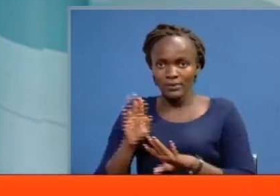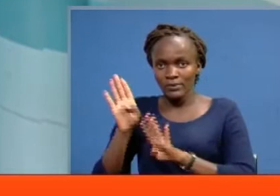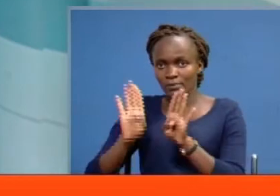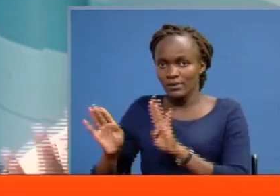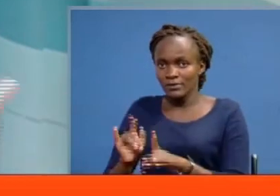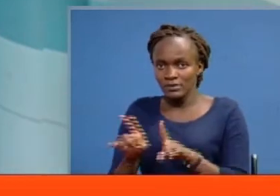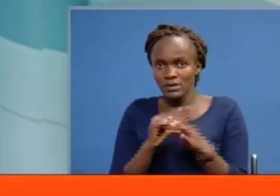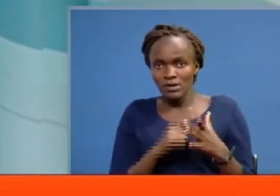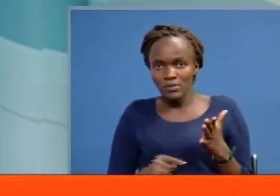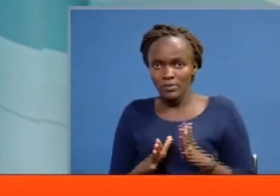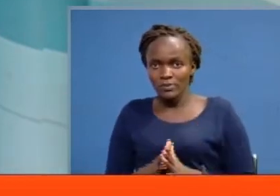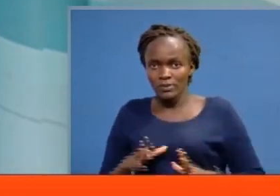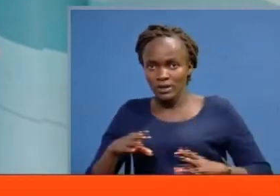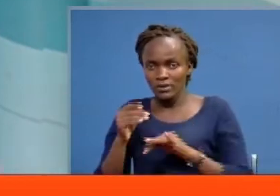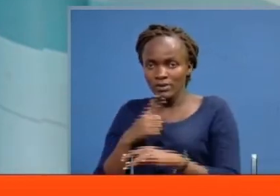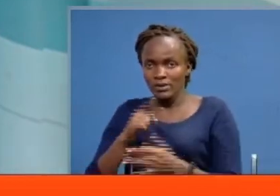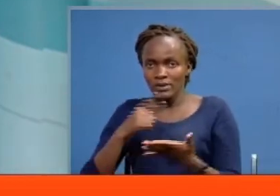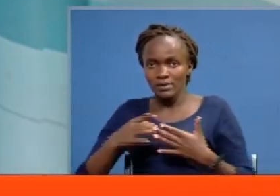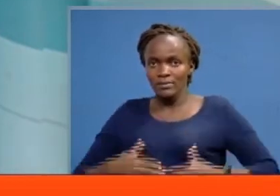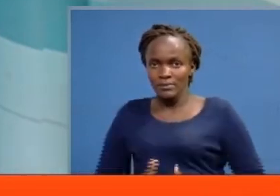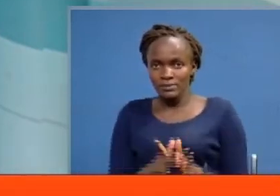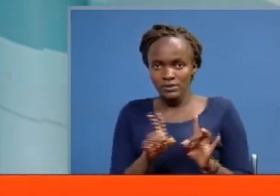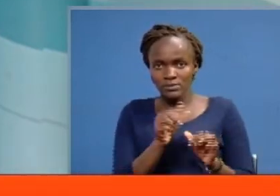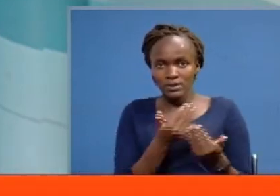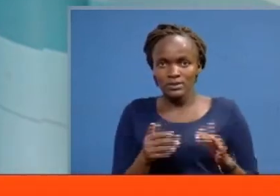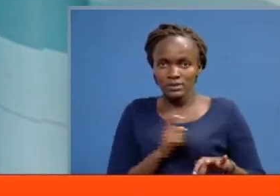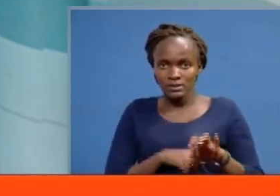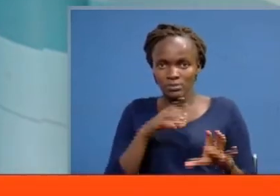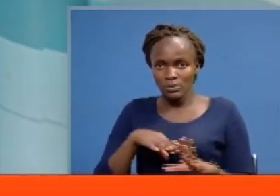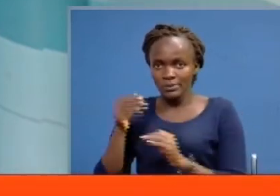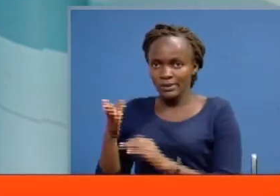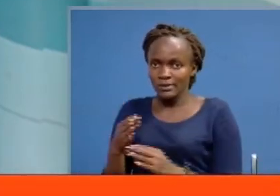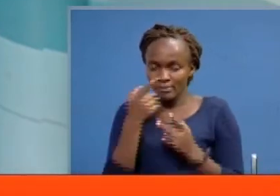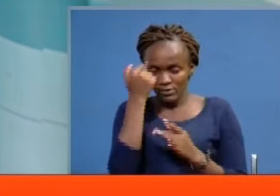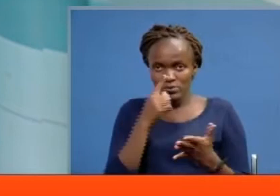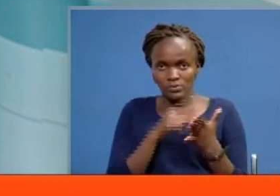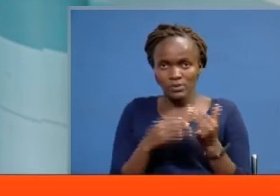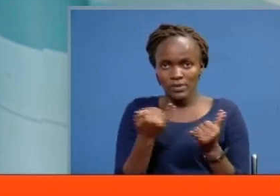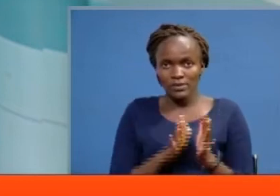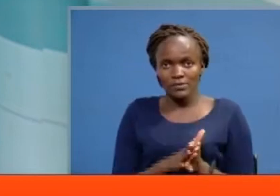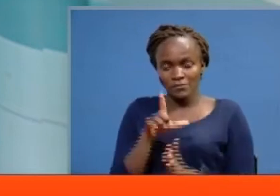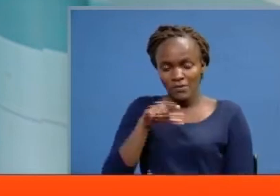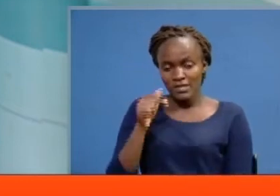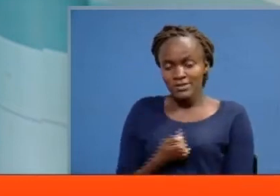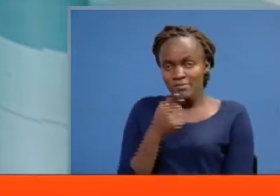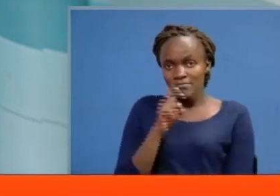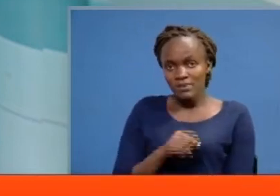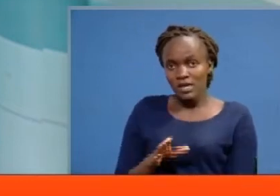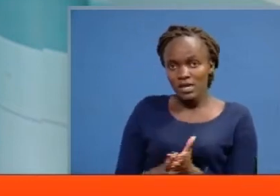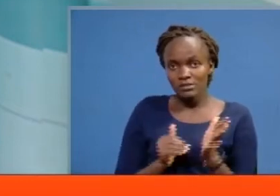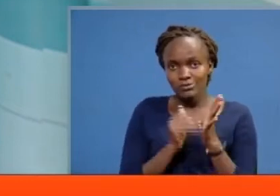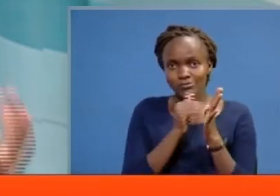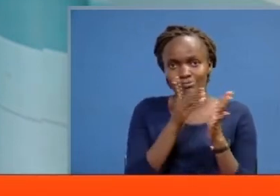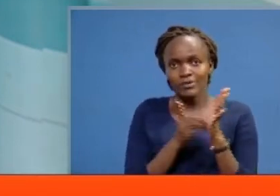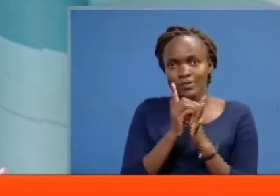they approached the right people and all that. But then once there, because this is something they have found themselves in, then they have to grow